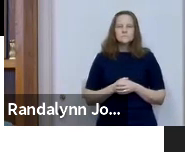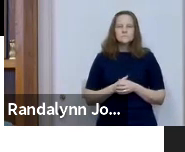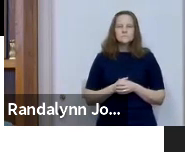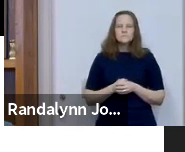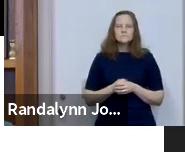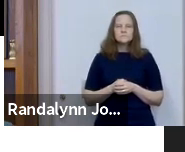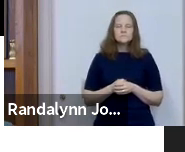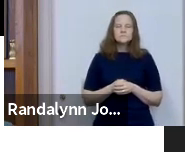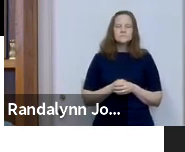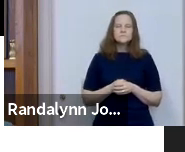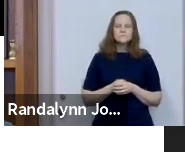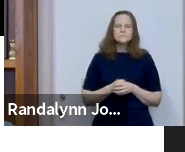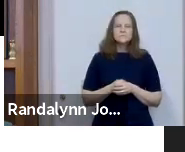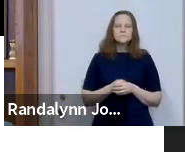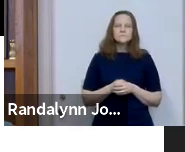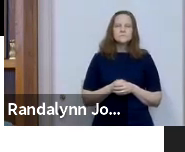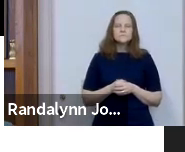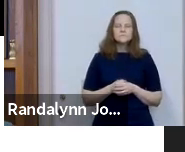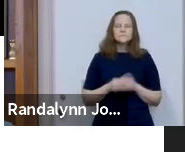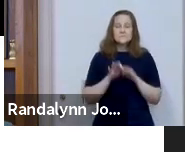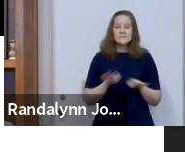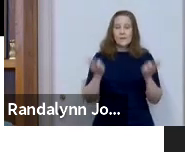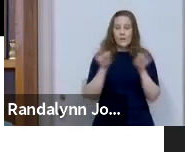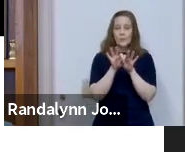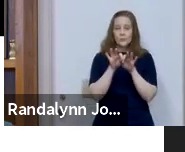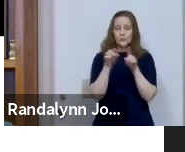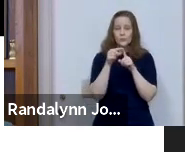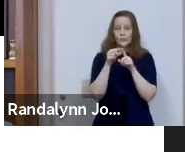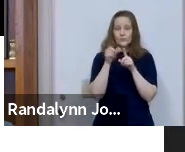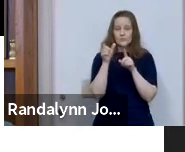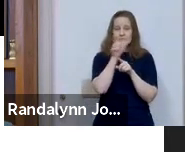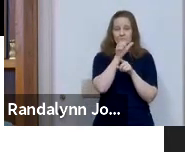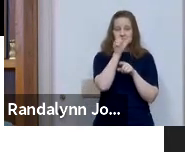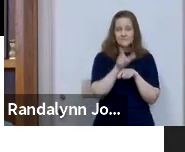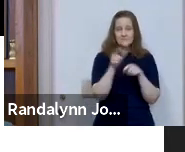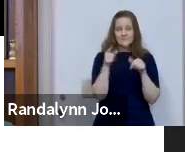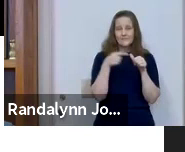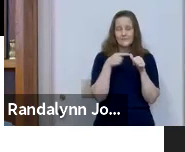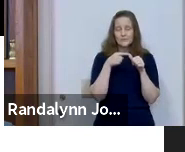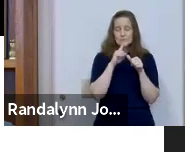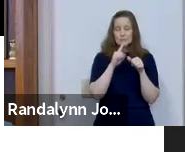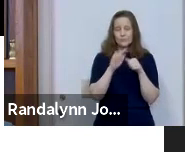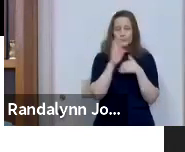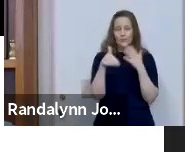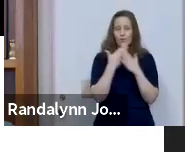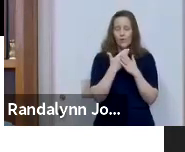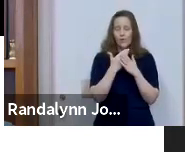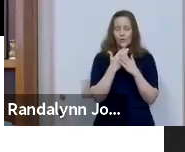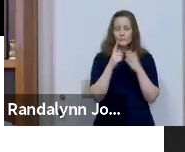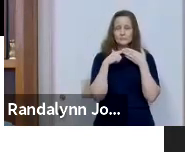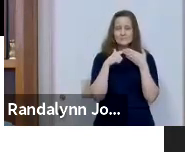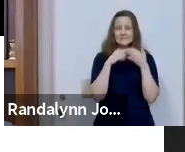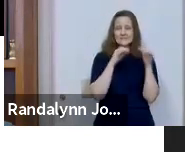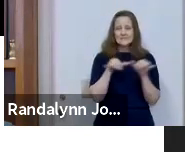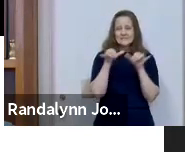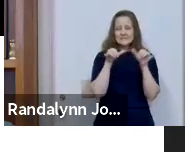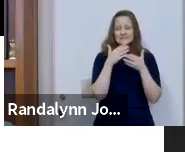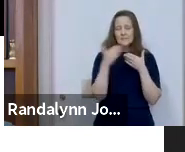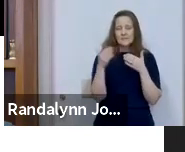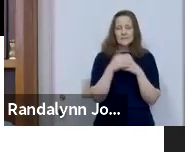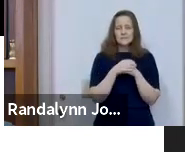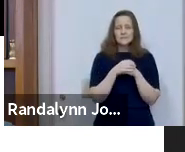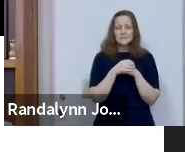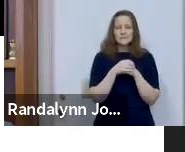So I'm going to go over the important terms here on the side first, just so that everyone can make sure that we are discussing the same things. So